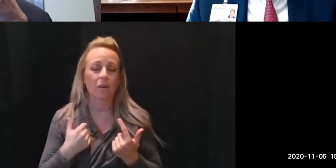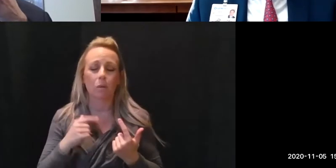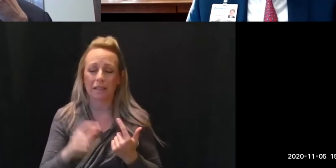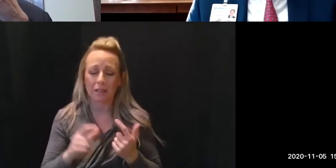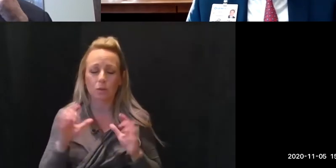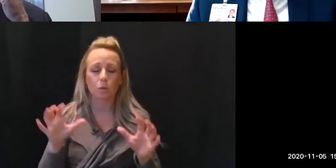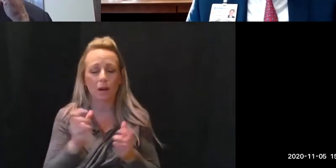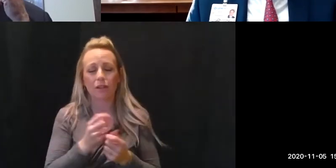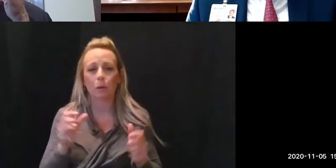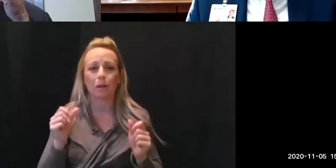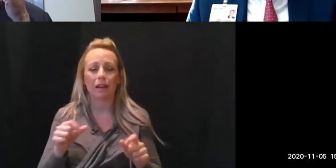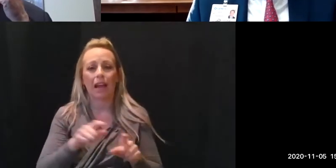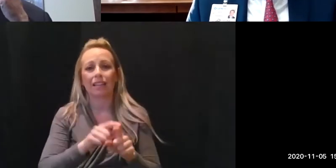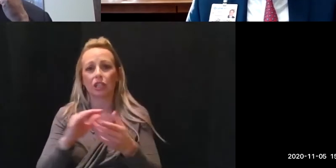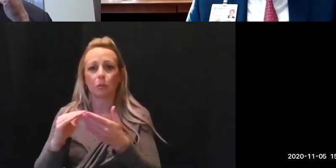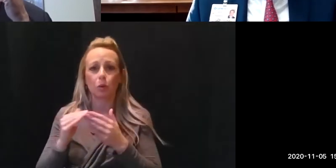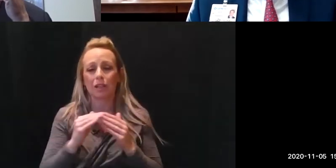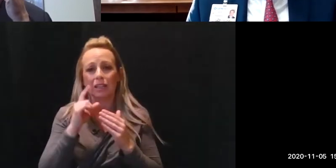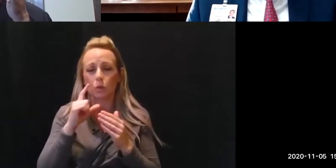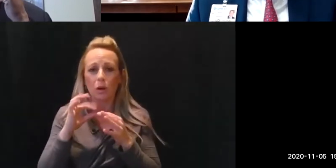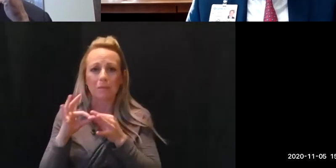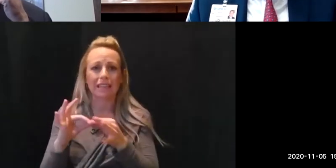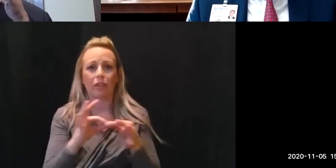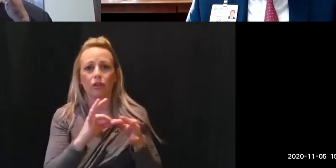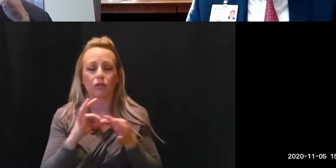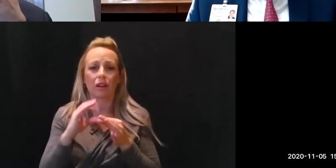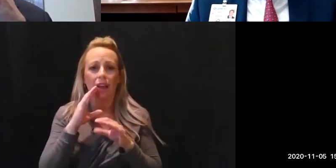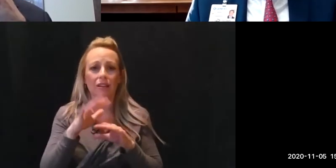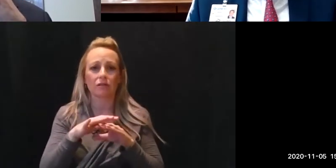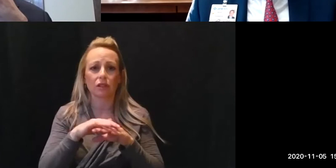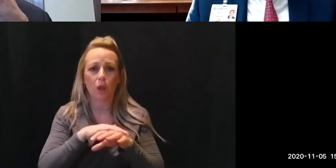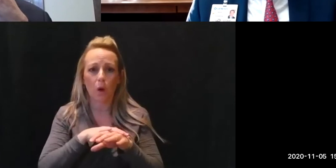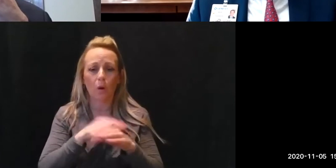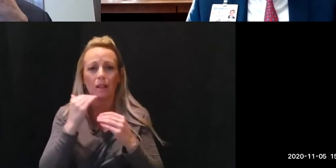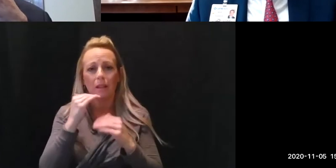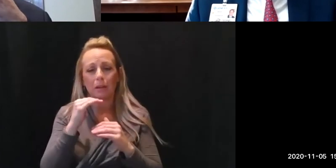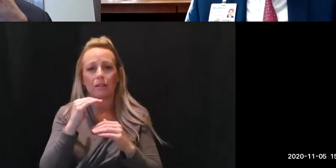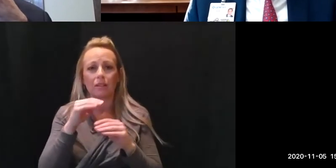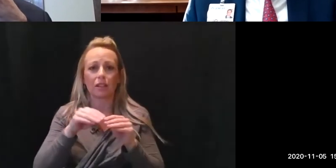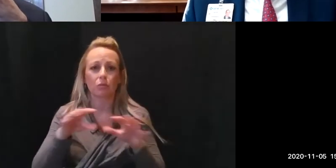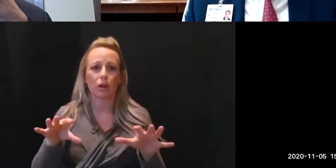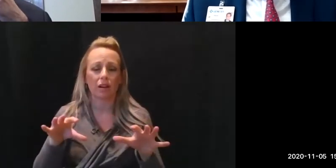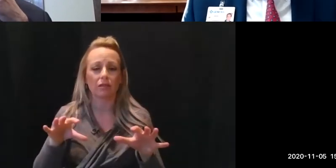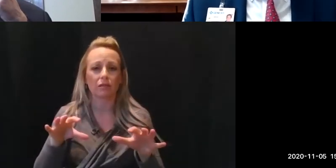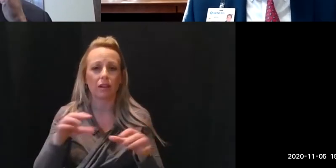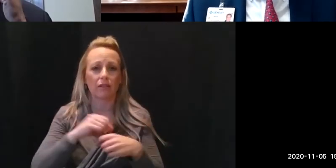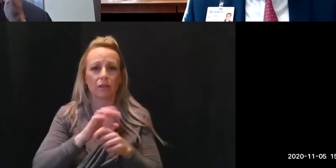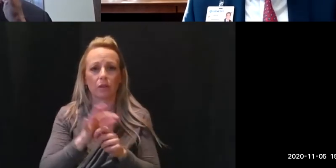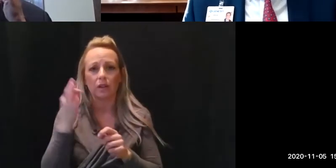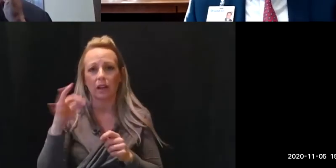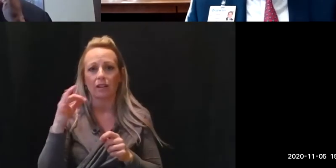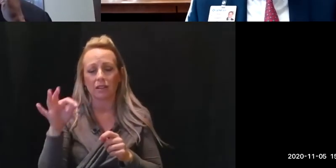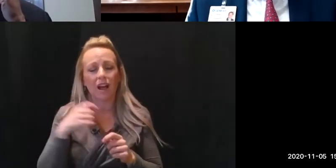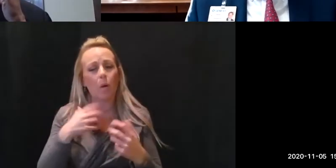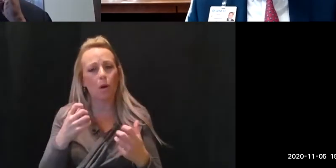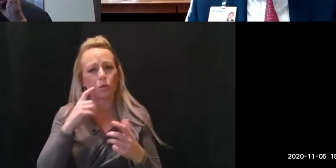a community to come together to slow the spread of the vaccine. Let me just talk about 3 very specific concerns that